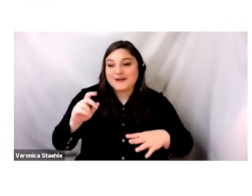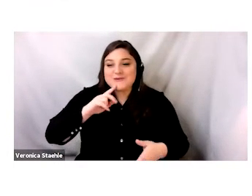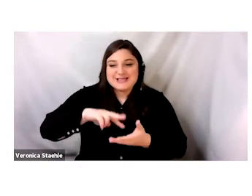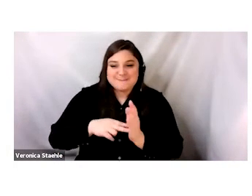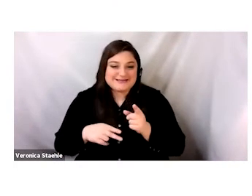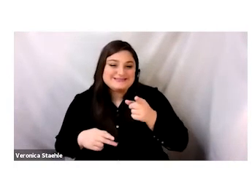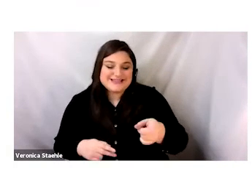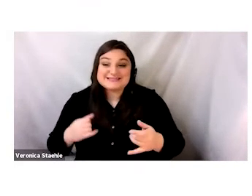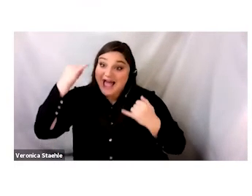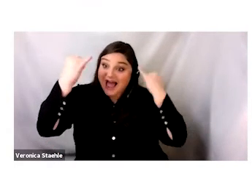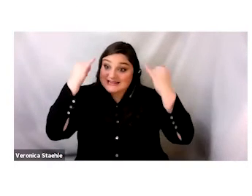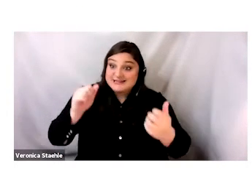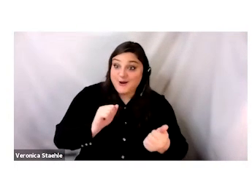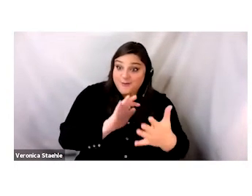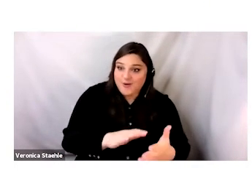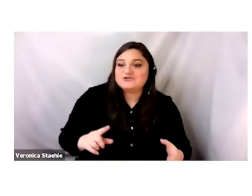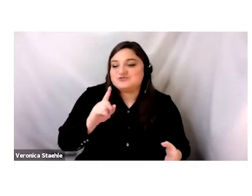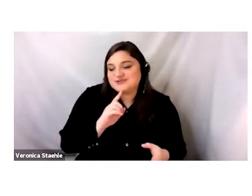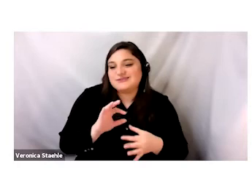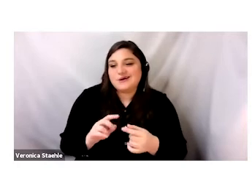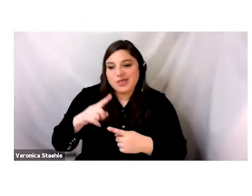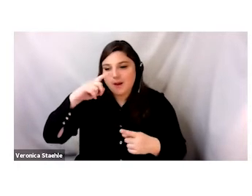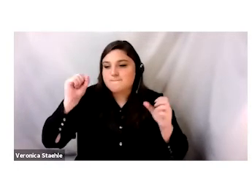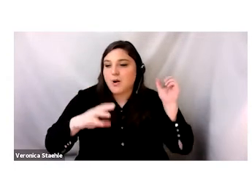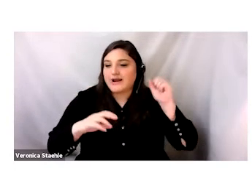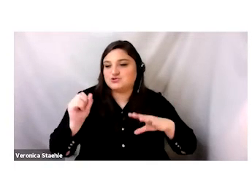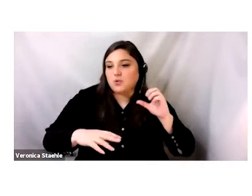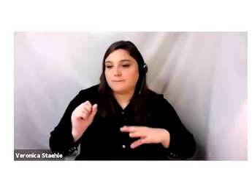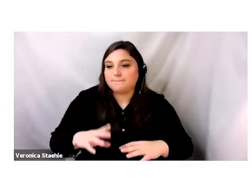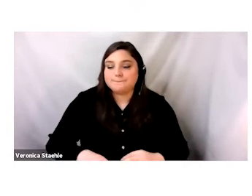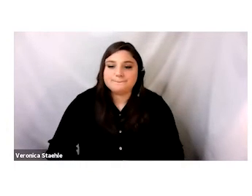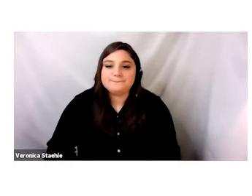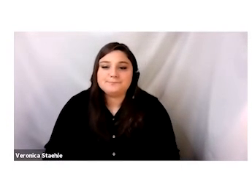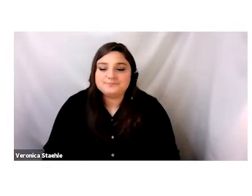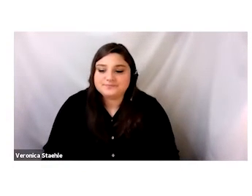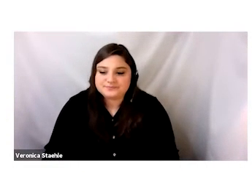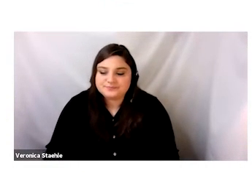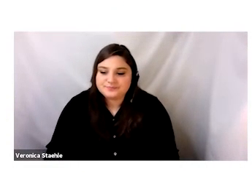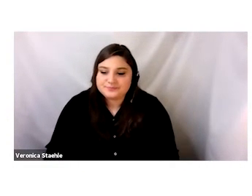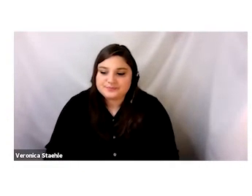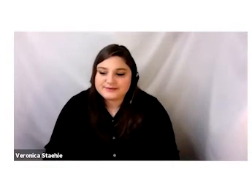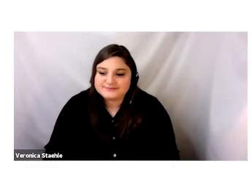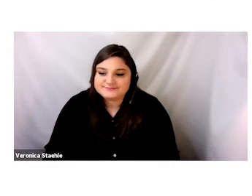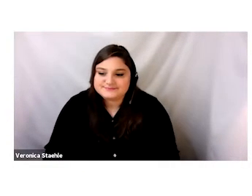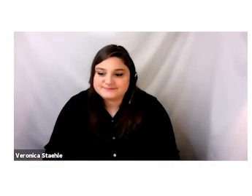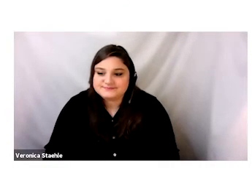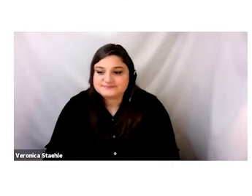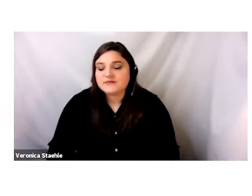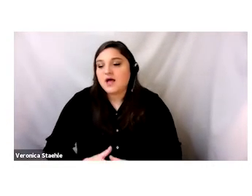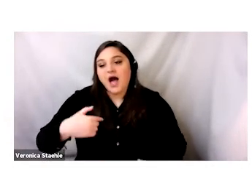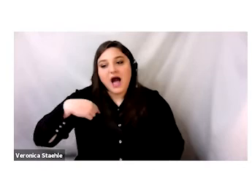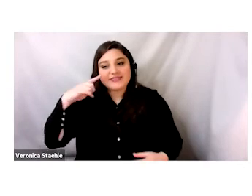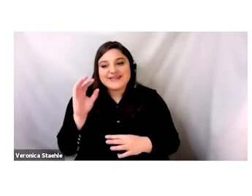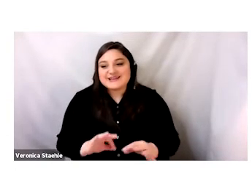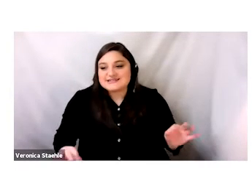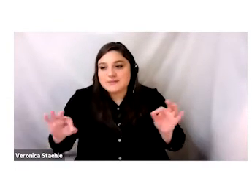the easiest way to say it. Brainstorming different ideas. I tell people all the time, it's like a brain purge. It's